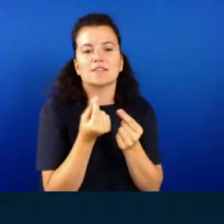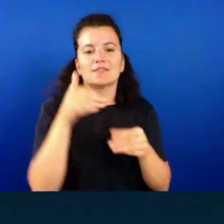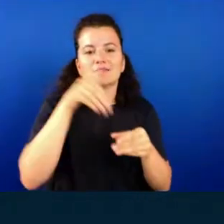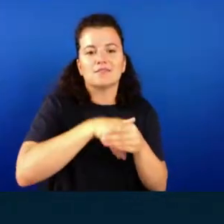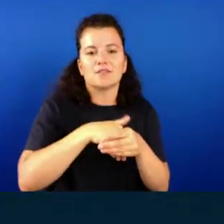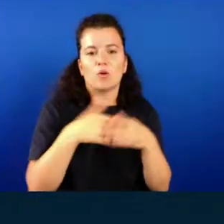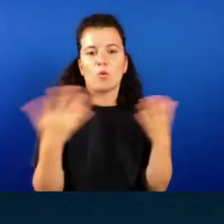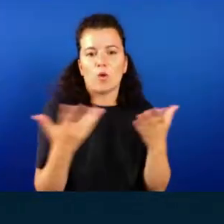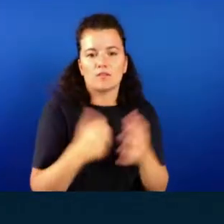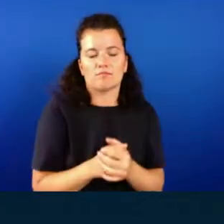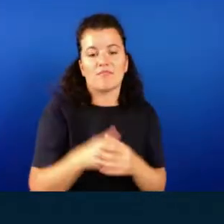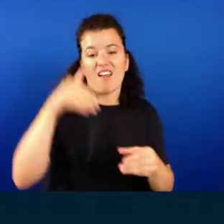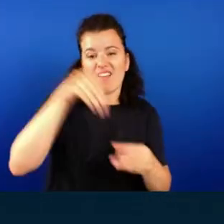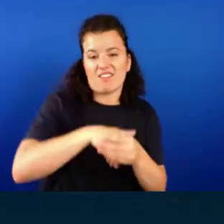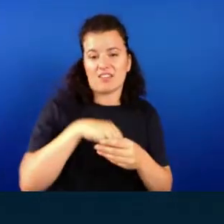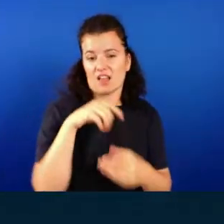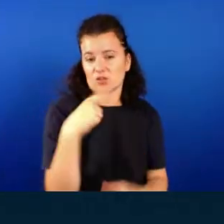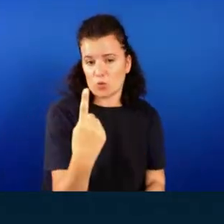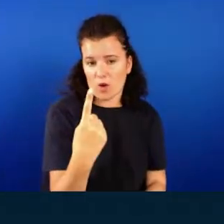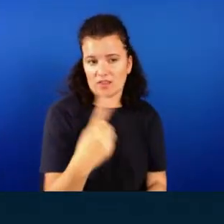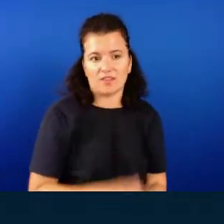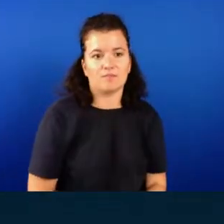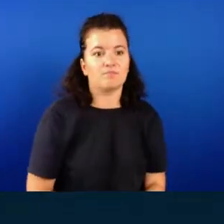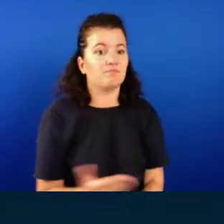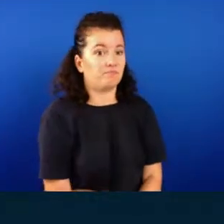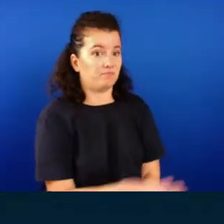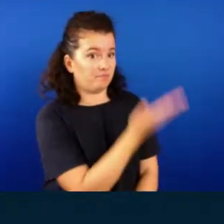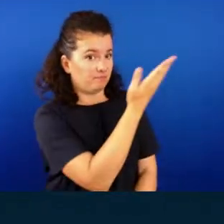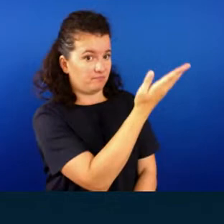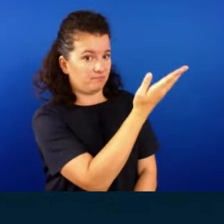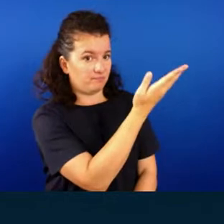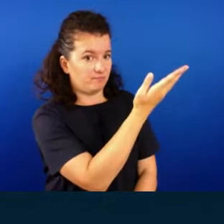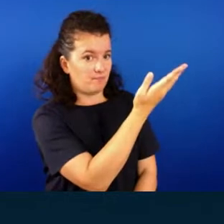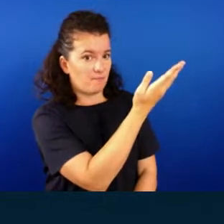bundle task 1, and you have a task where you have